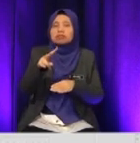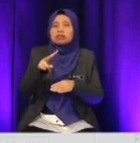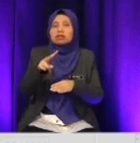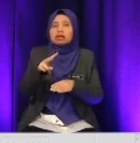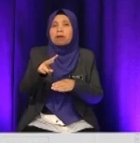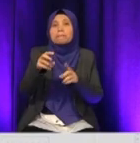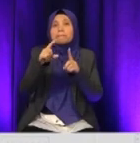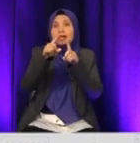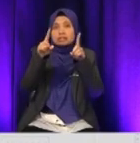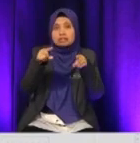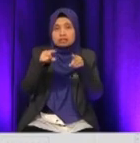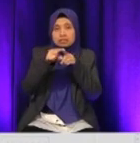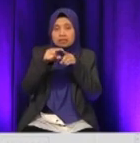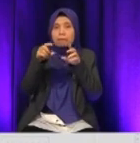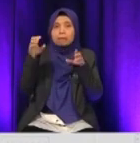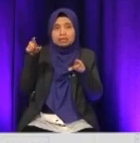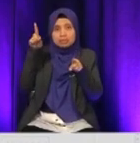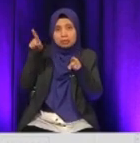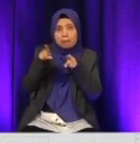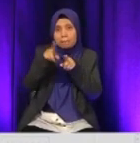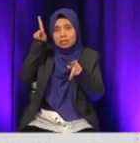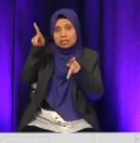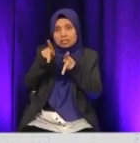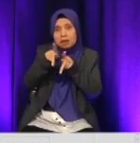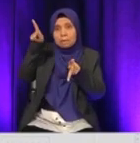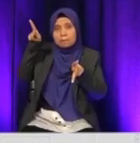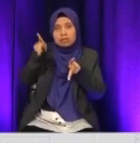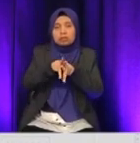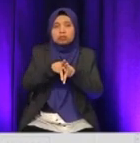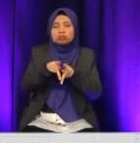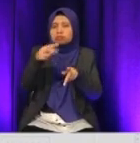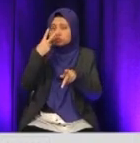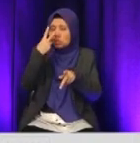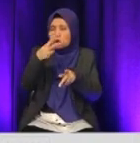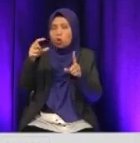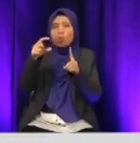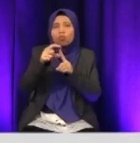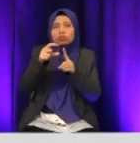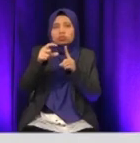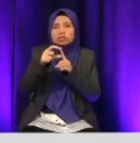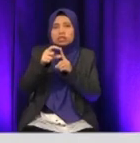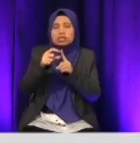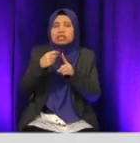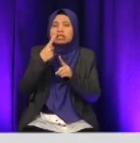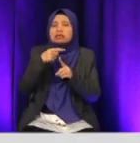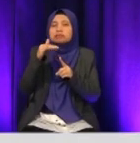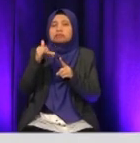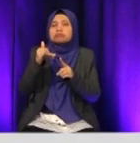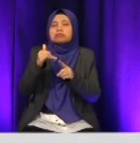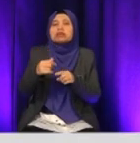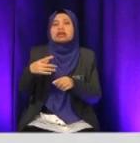puzzle right here. You can also find out the words that we are seeing. There's also volunteer at the bottom. Yes, down